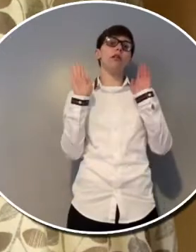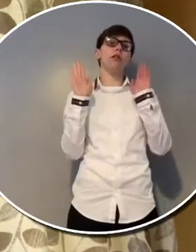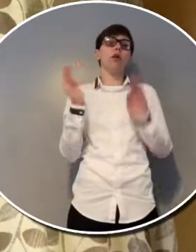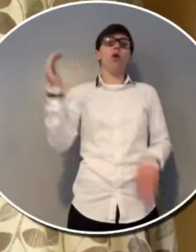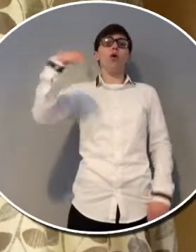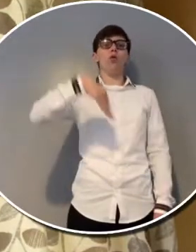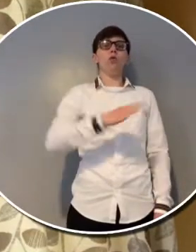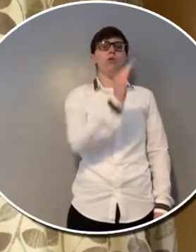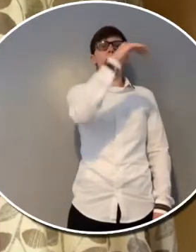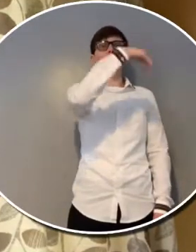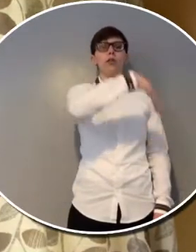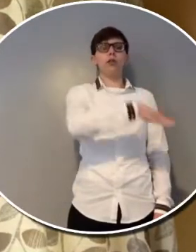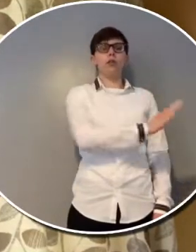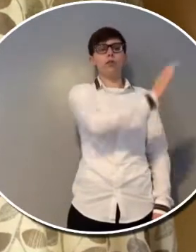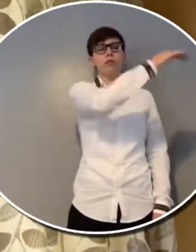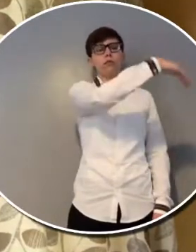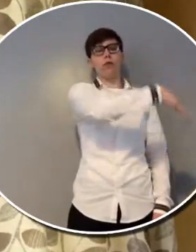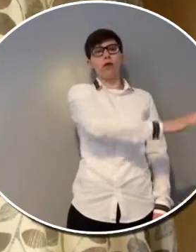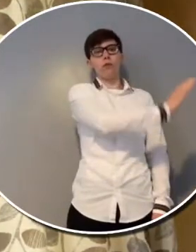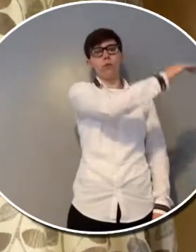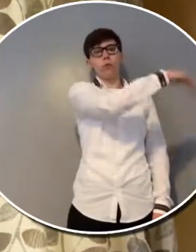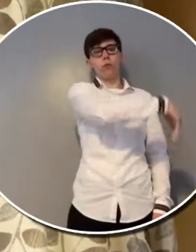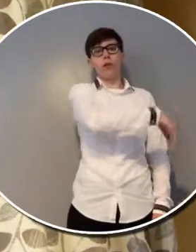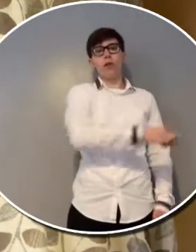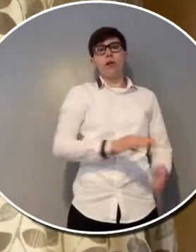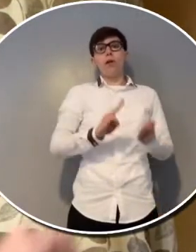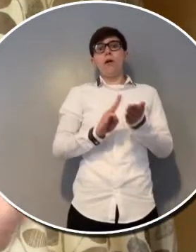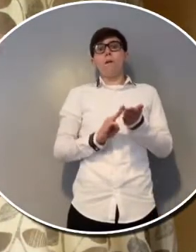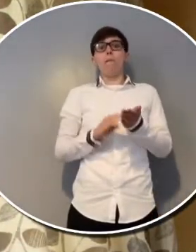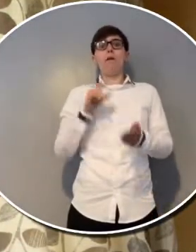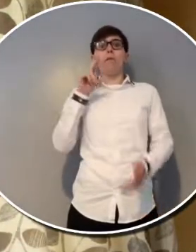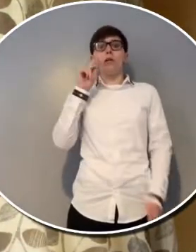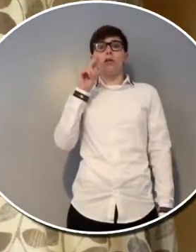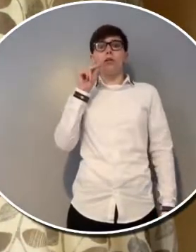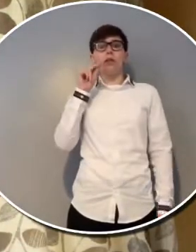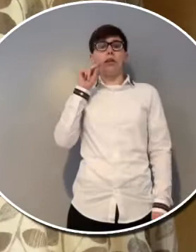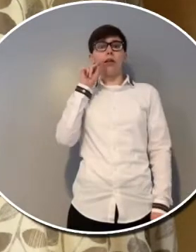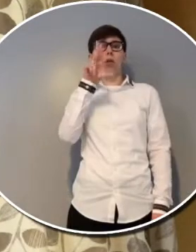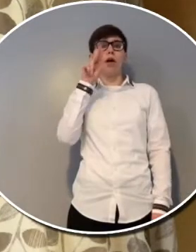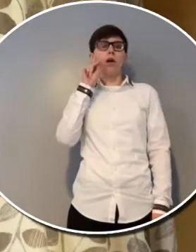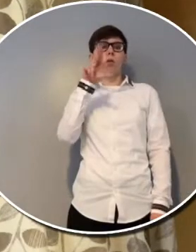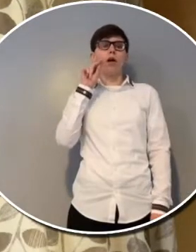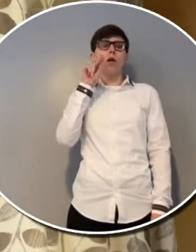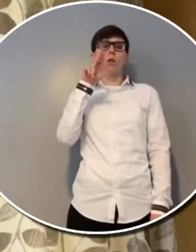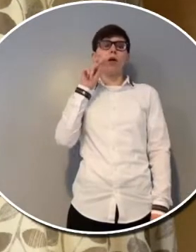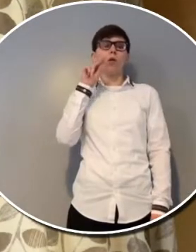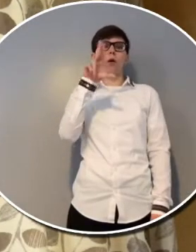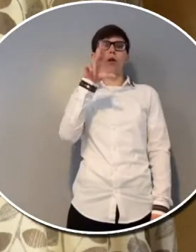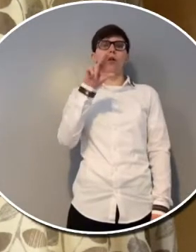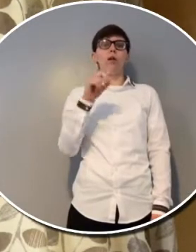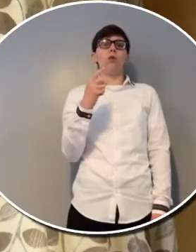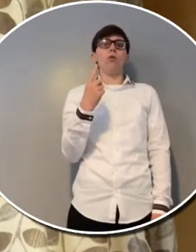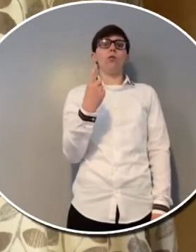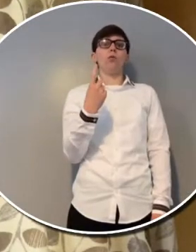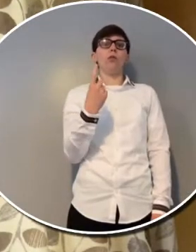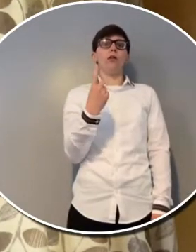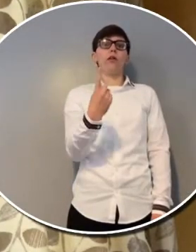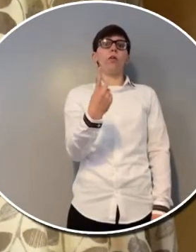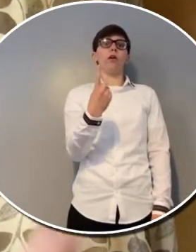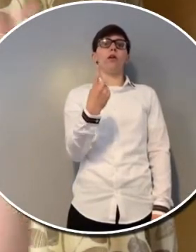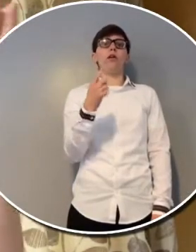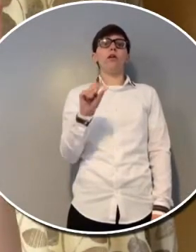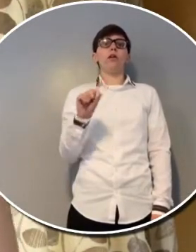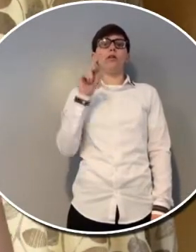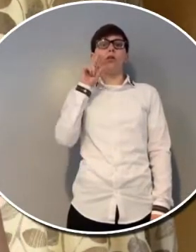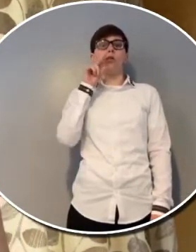duck came back. One little duck went swimming one day over the hills and far away.